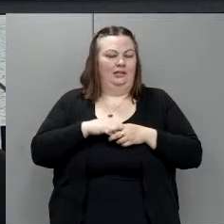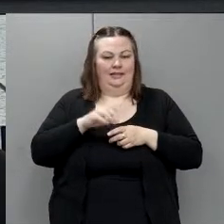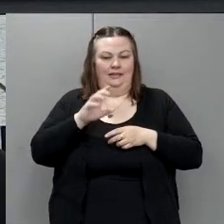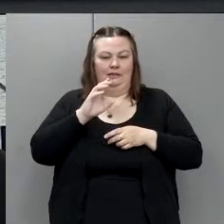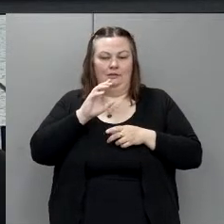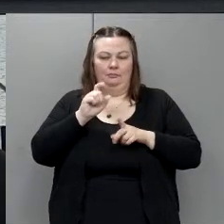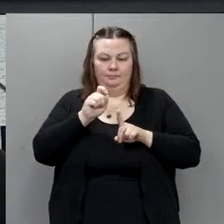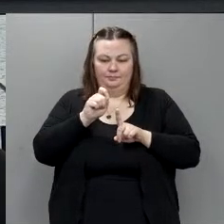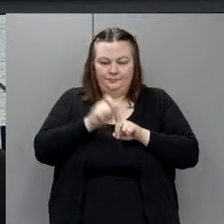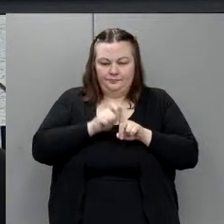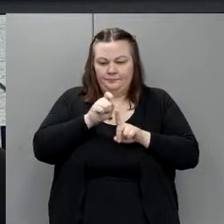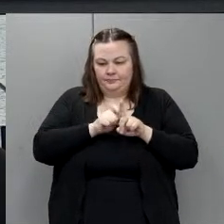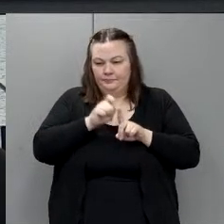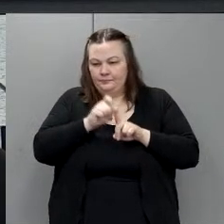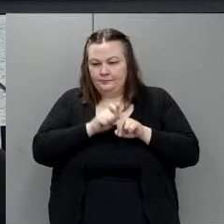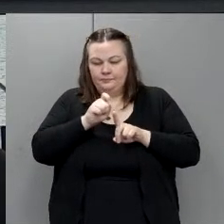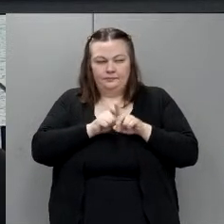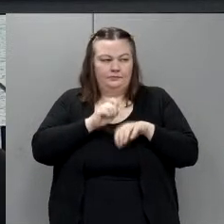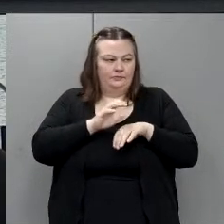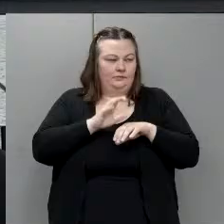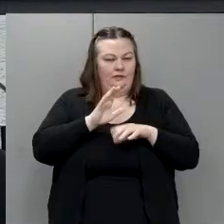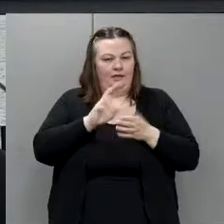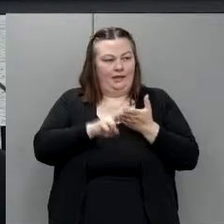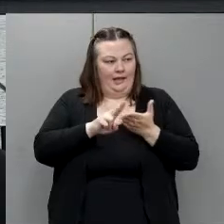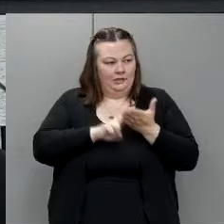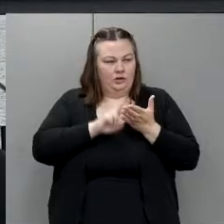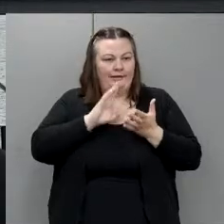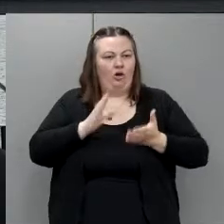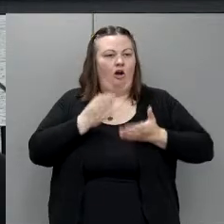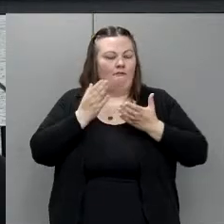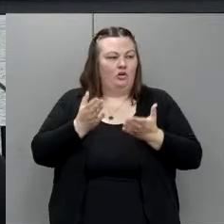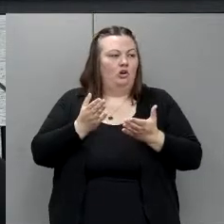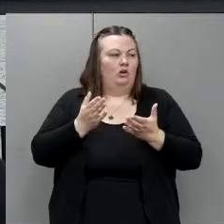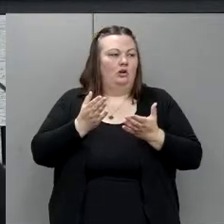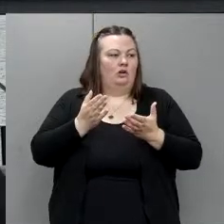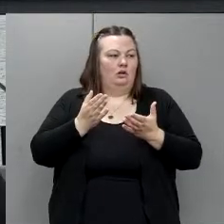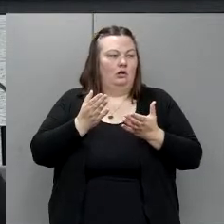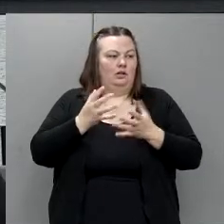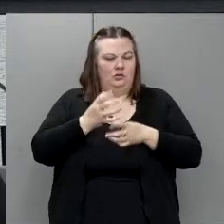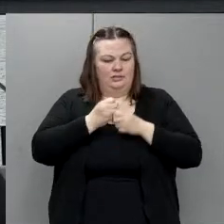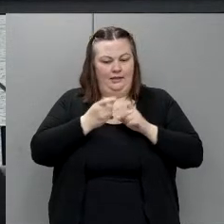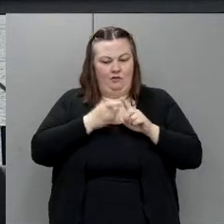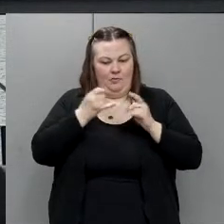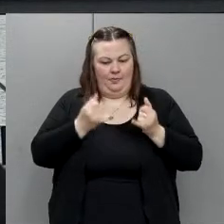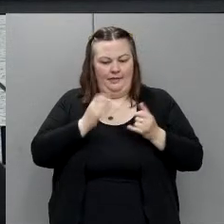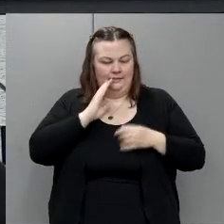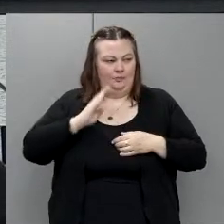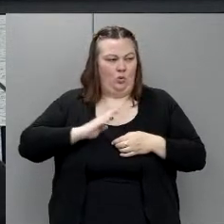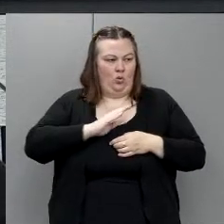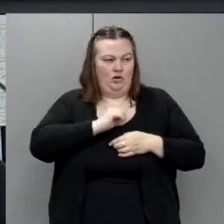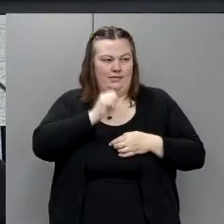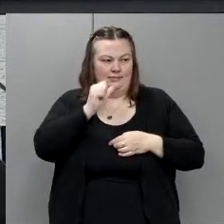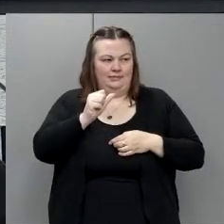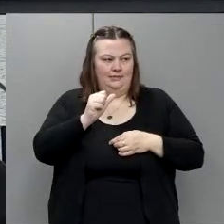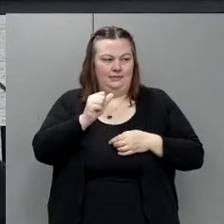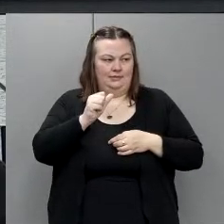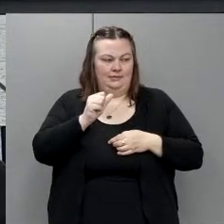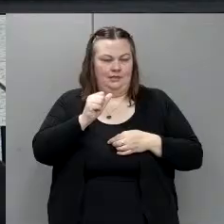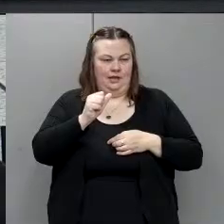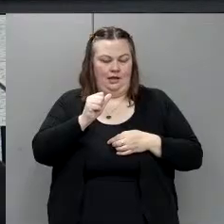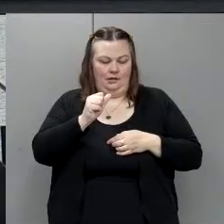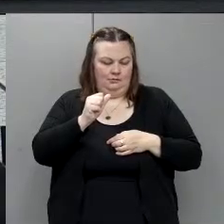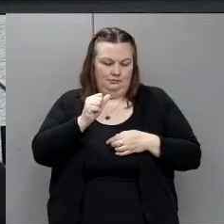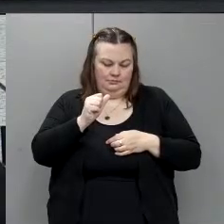nitpicking and nickel and diming the contract offer has received from this board is not